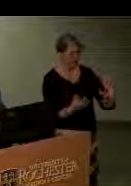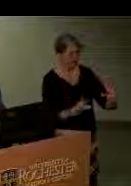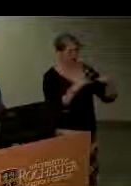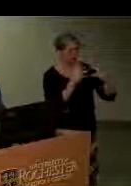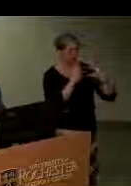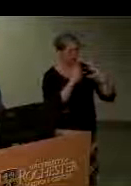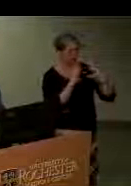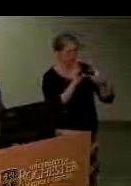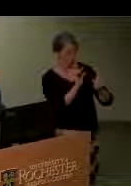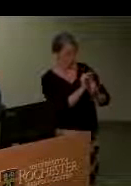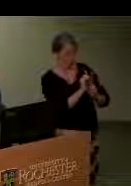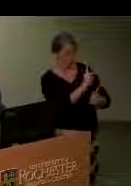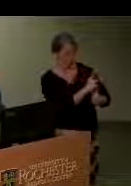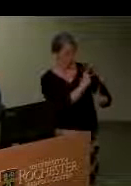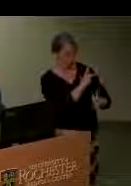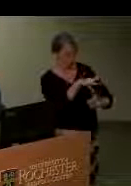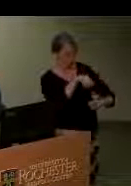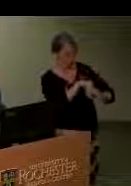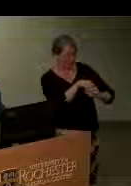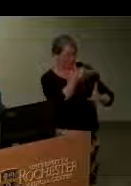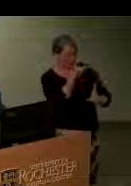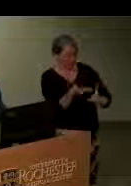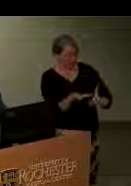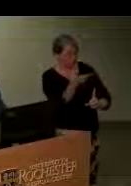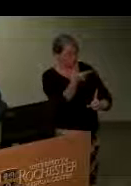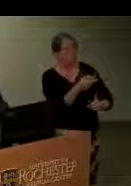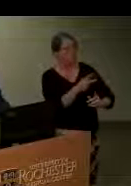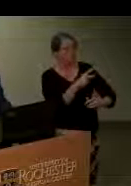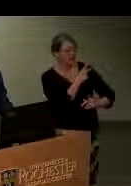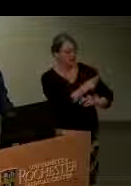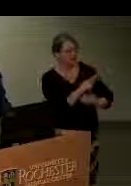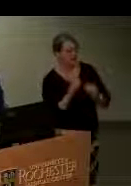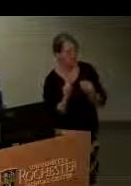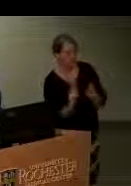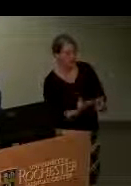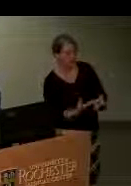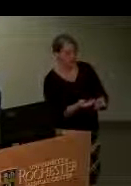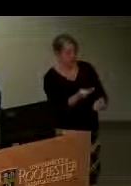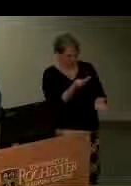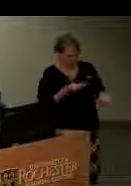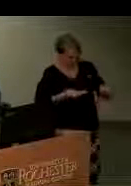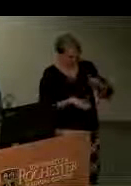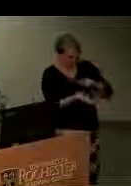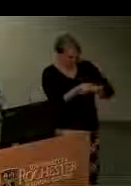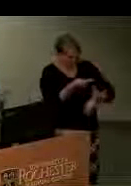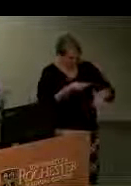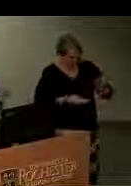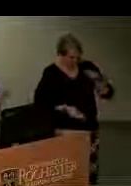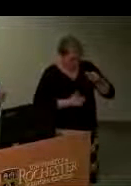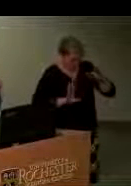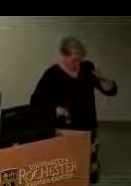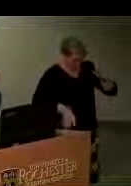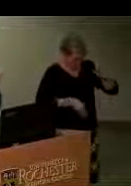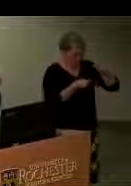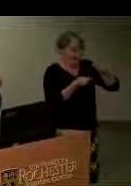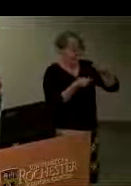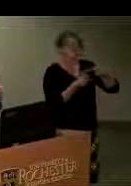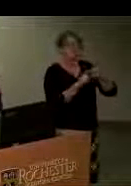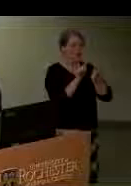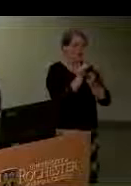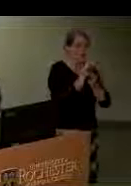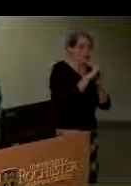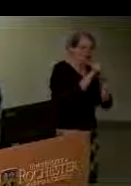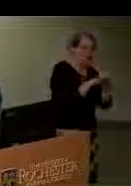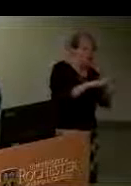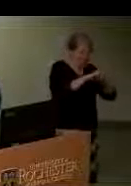words of the patient, the inner being of the patient being told to them by the patient, and add that to the laboratory